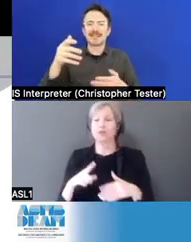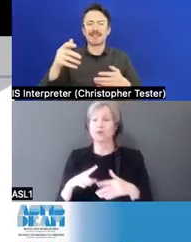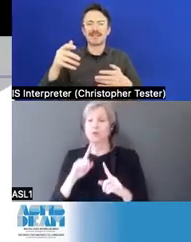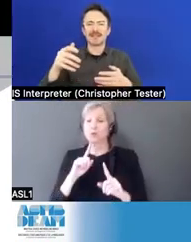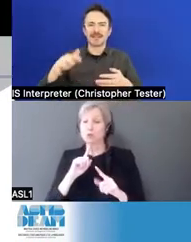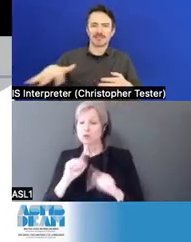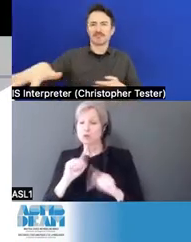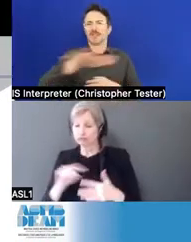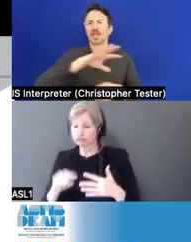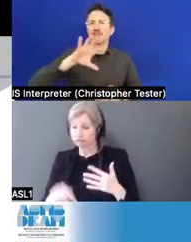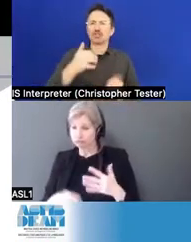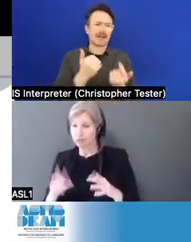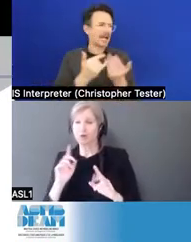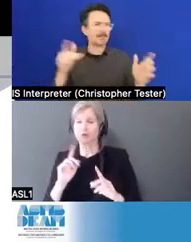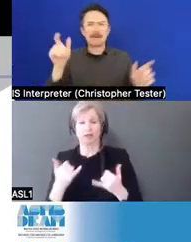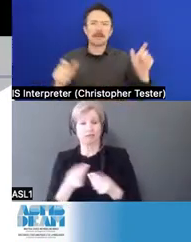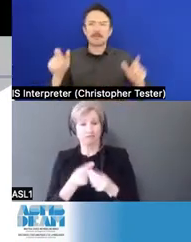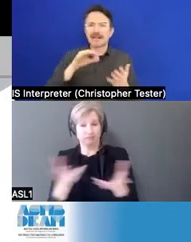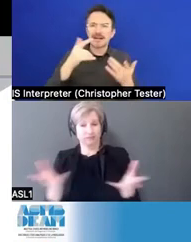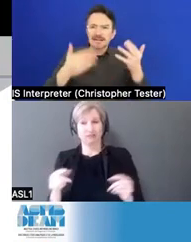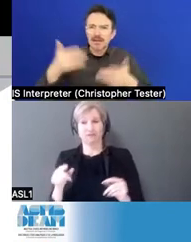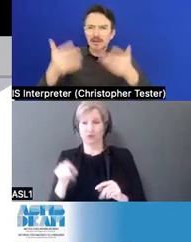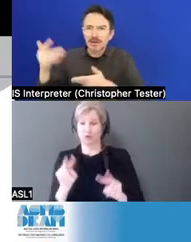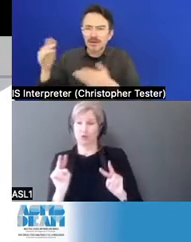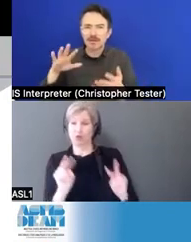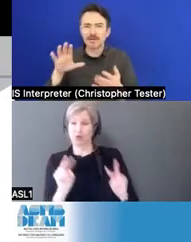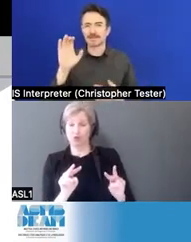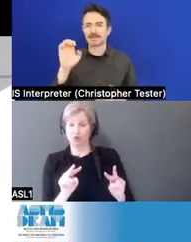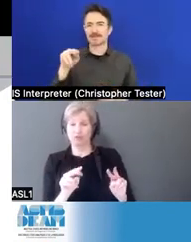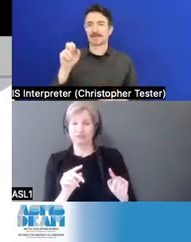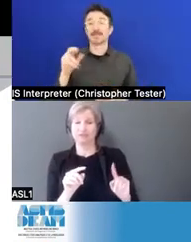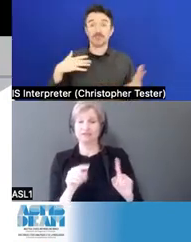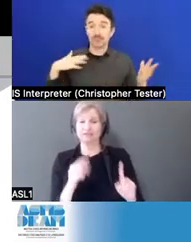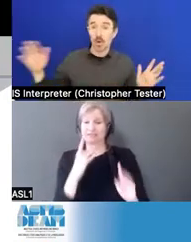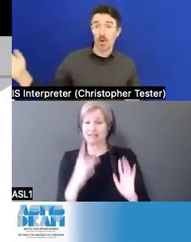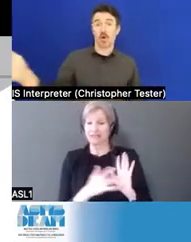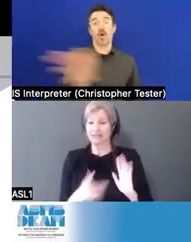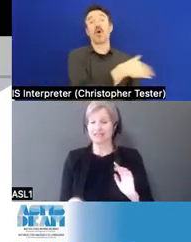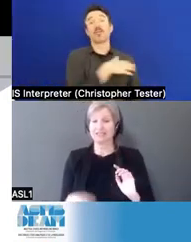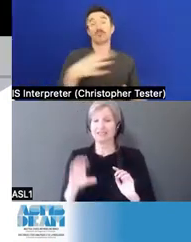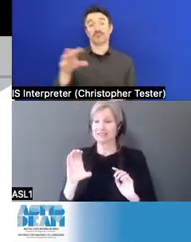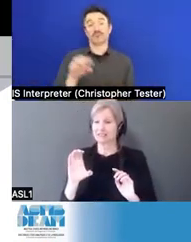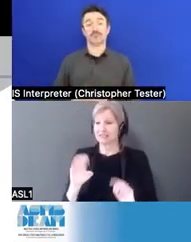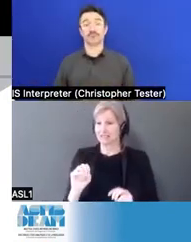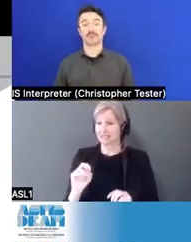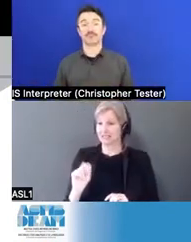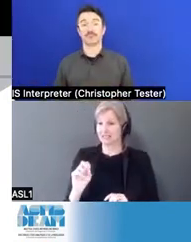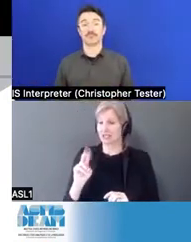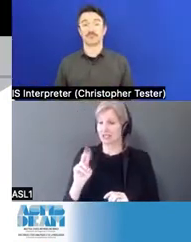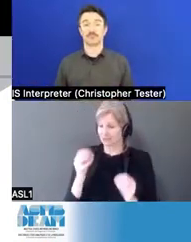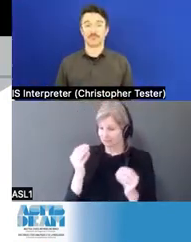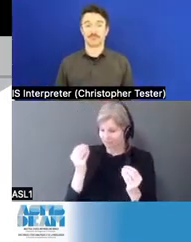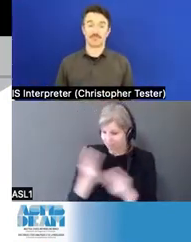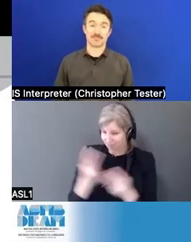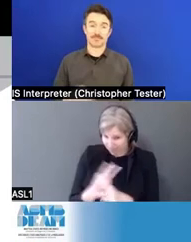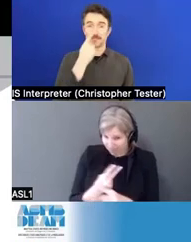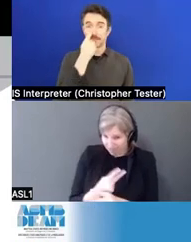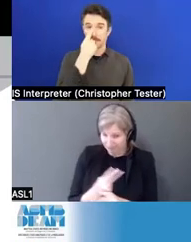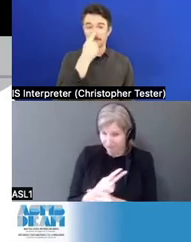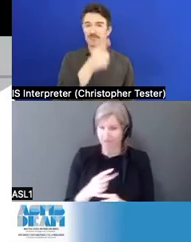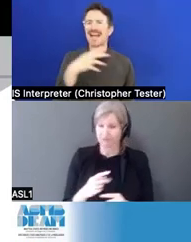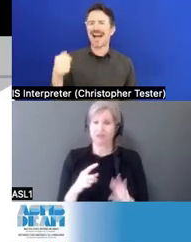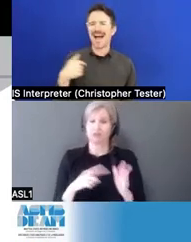those of you who are actually looking at our LinkedIn. And so the census is actually providing our sampling frame for